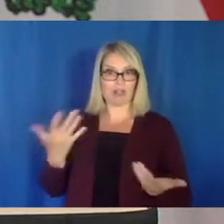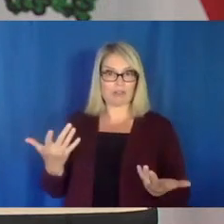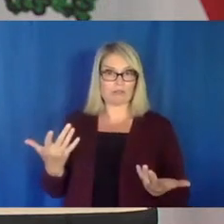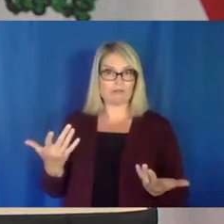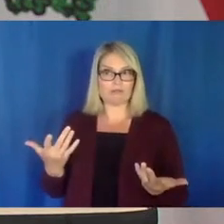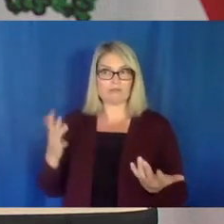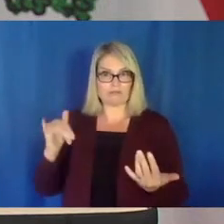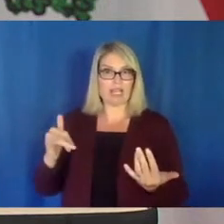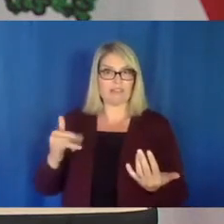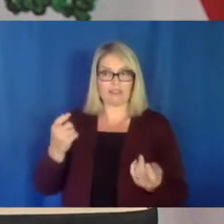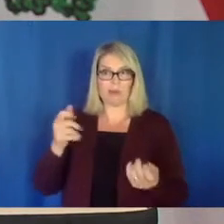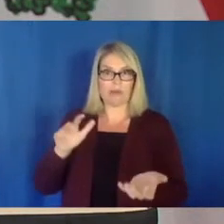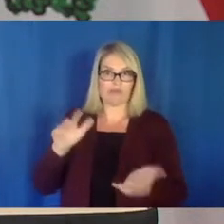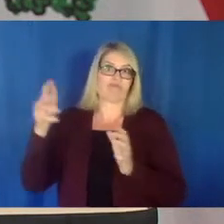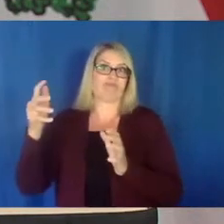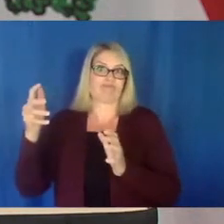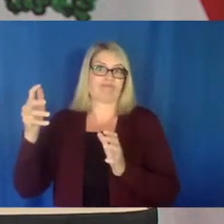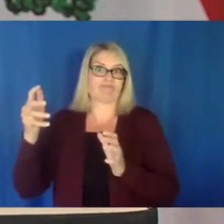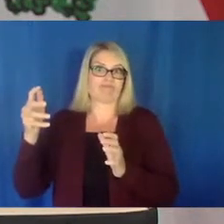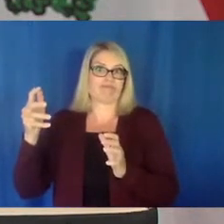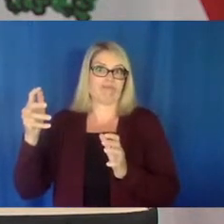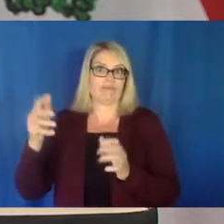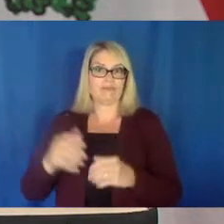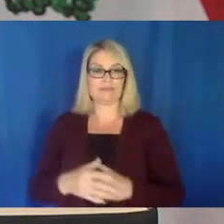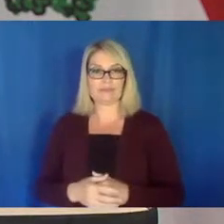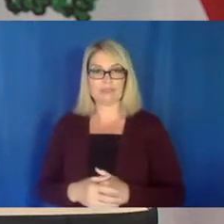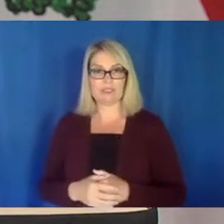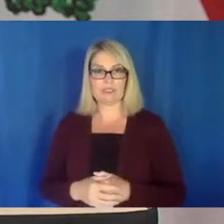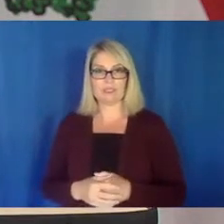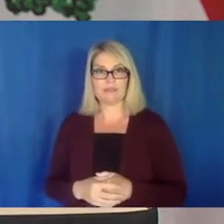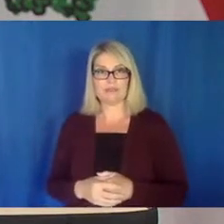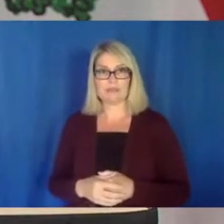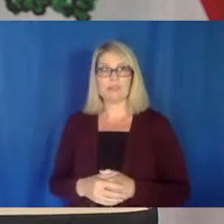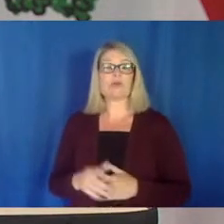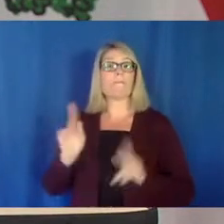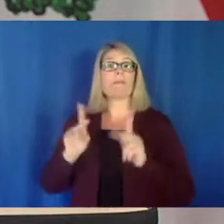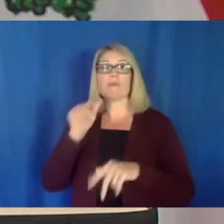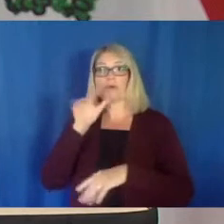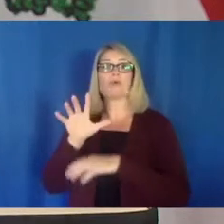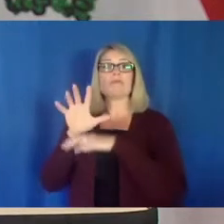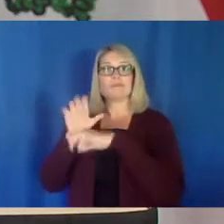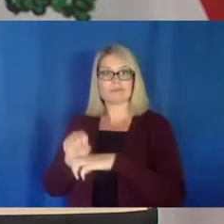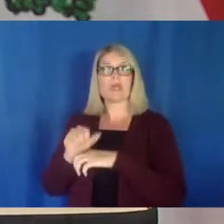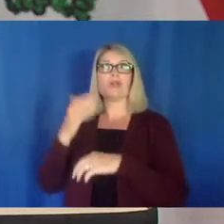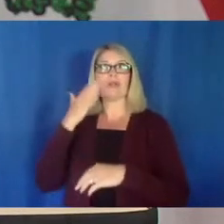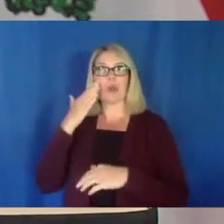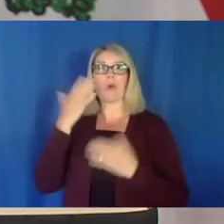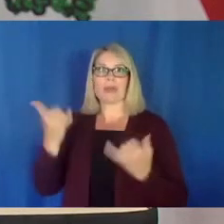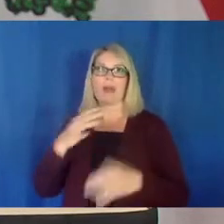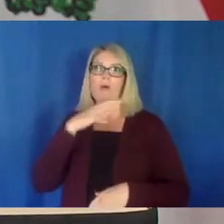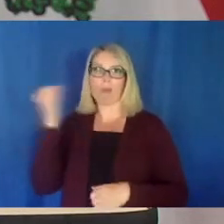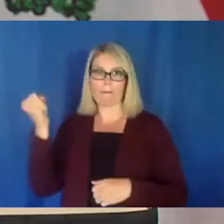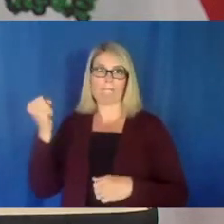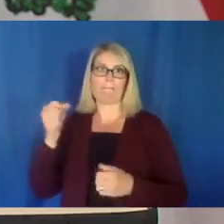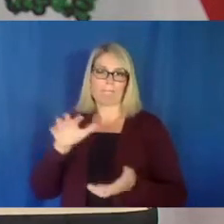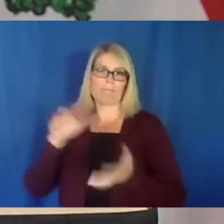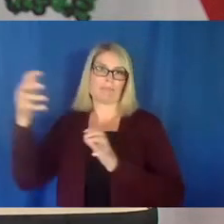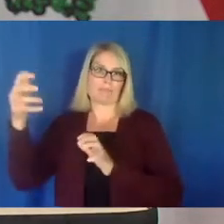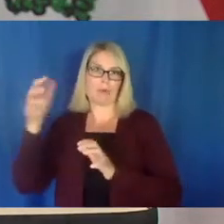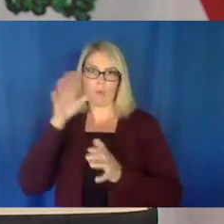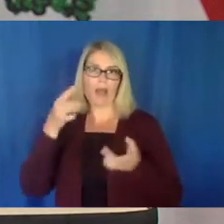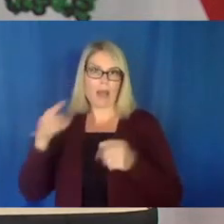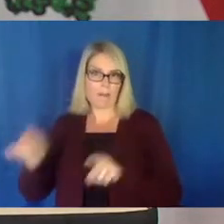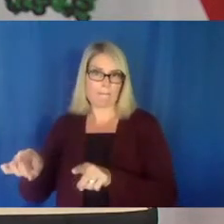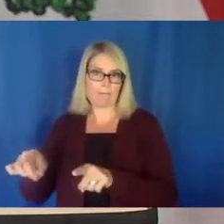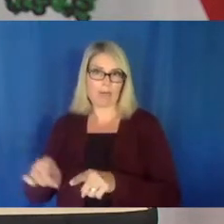I guess, and they've become accustomed to be a little bit disrupted, but overall it's been pretty efficient